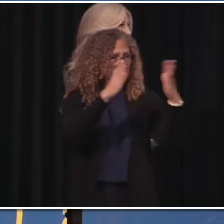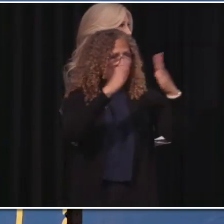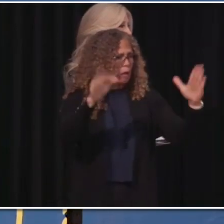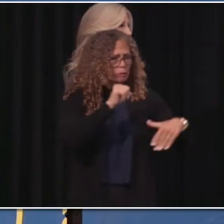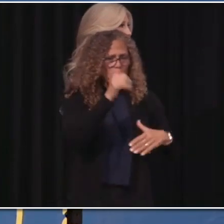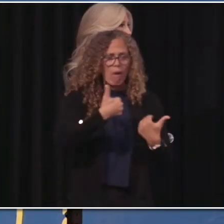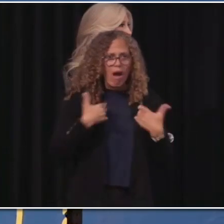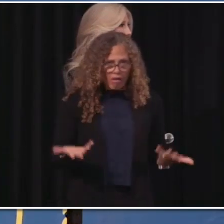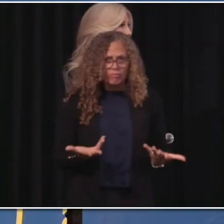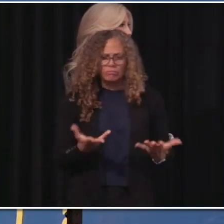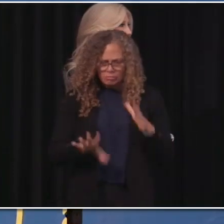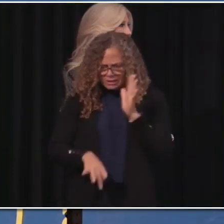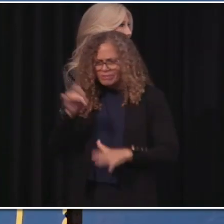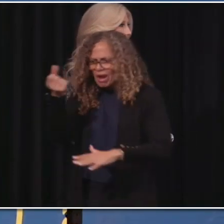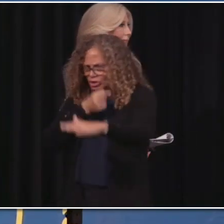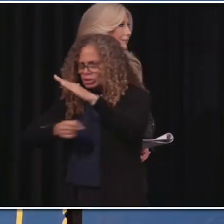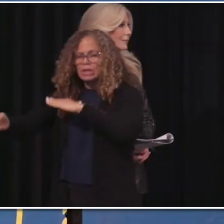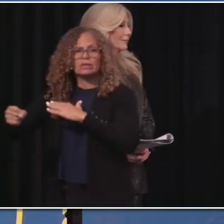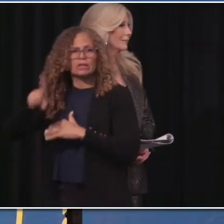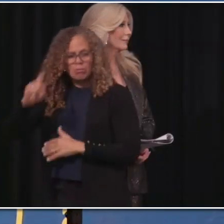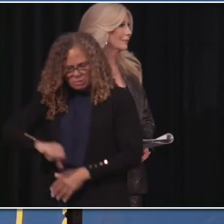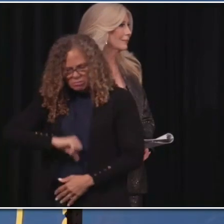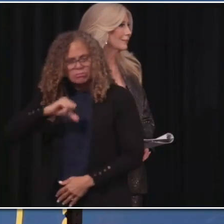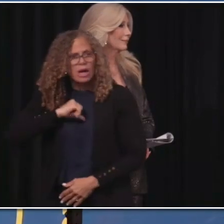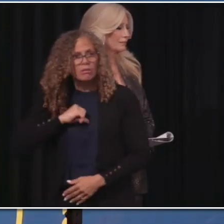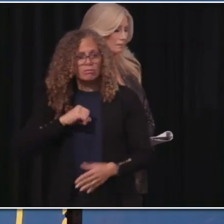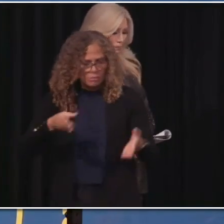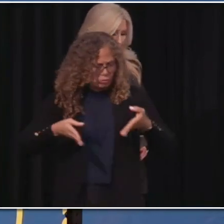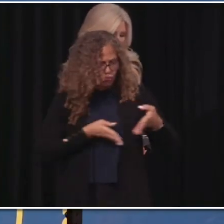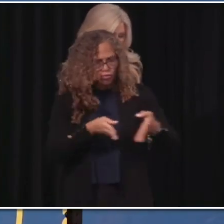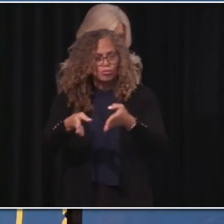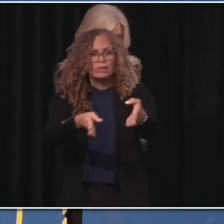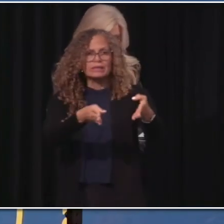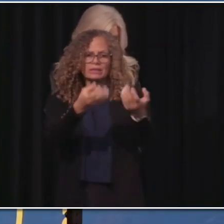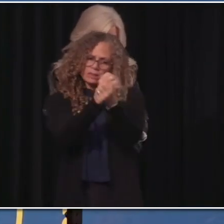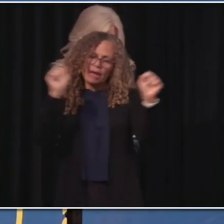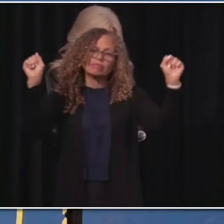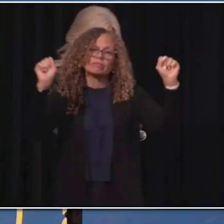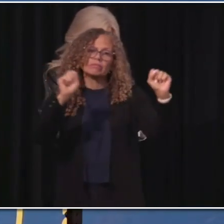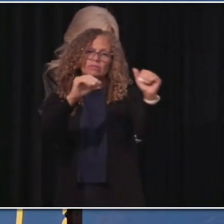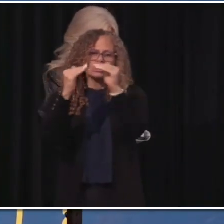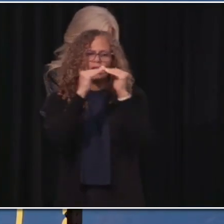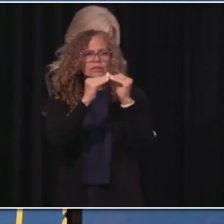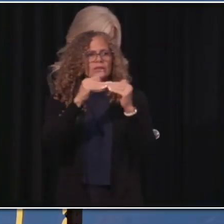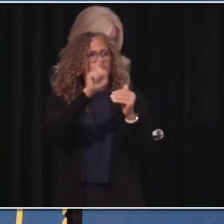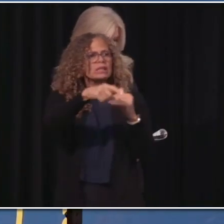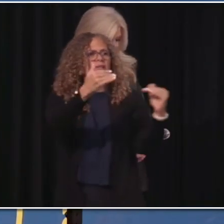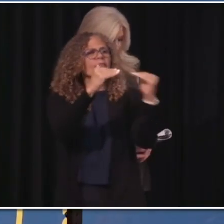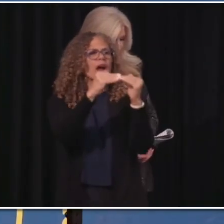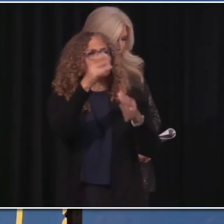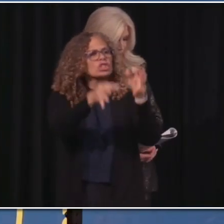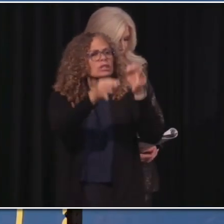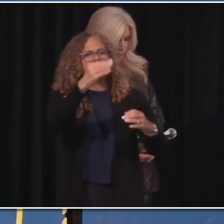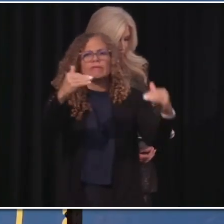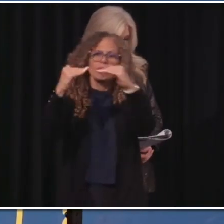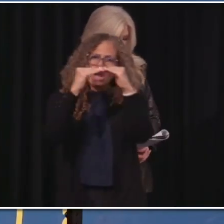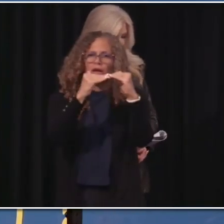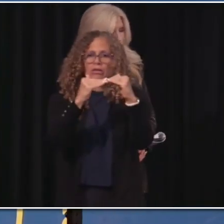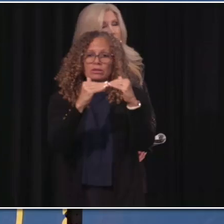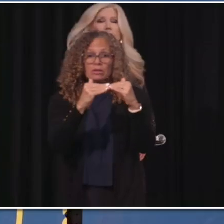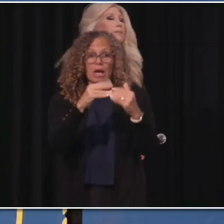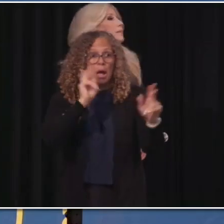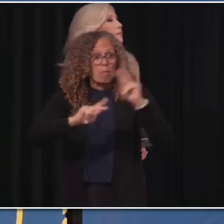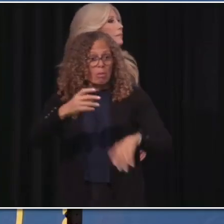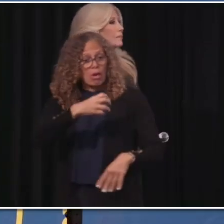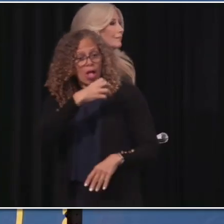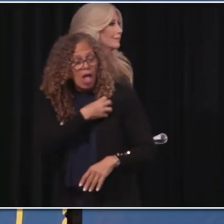and dignity, that our streets are safe and our justice system is fair, and that those who protect and serve